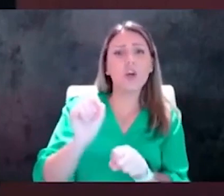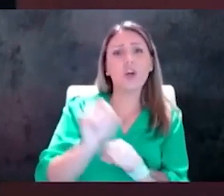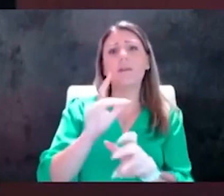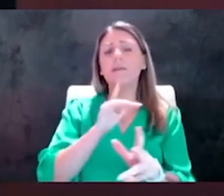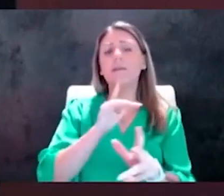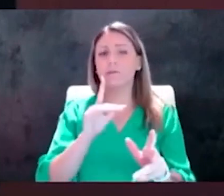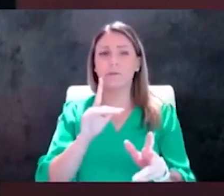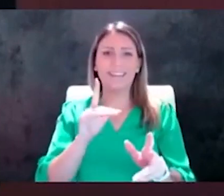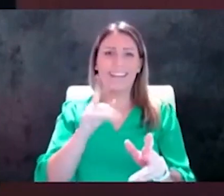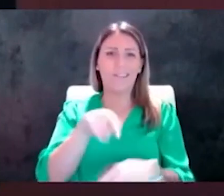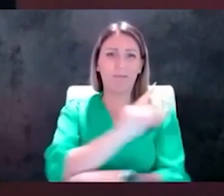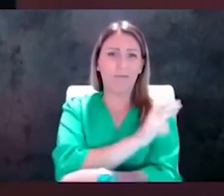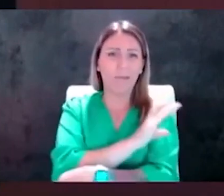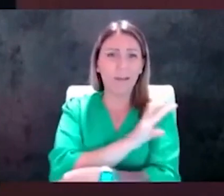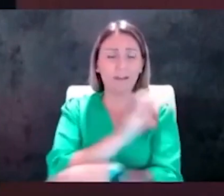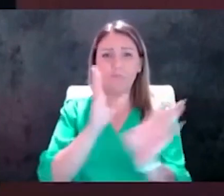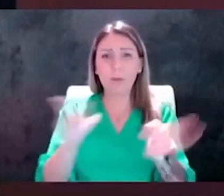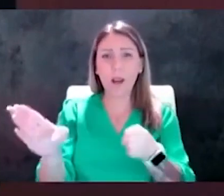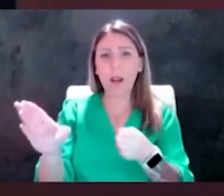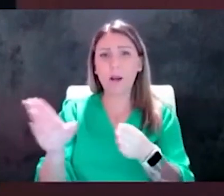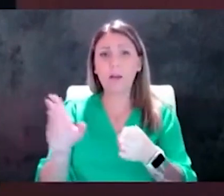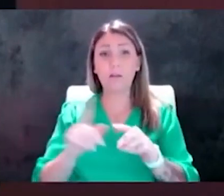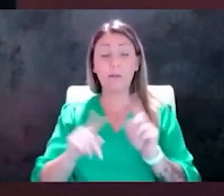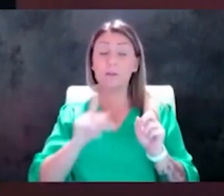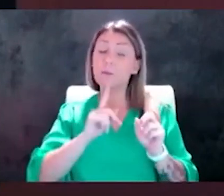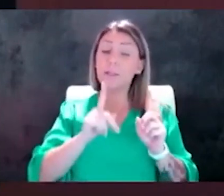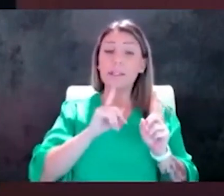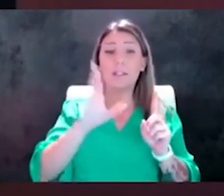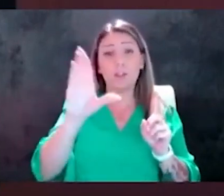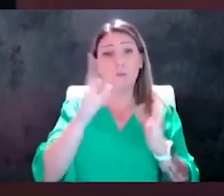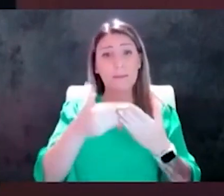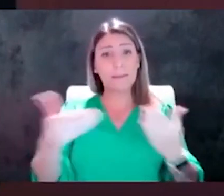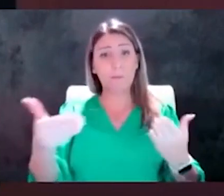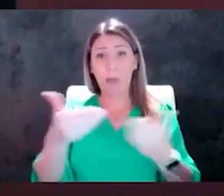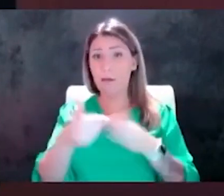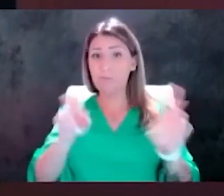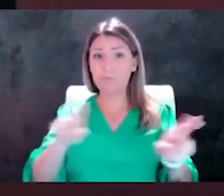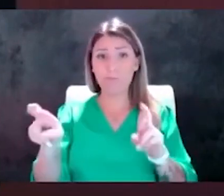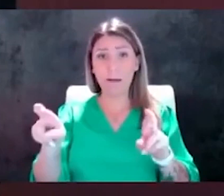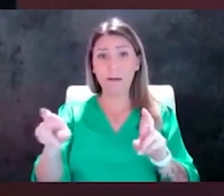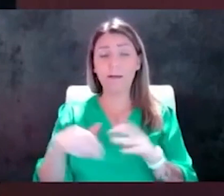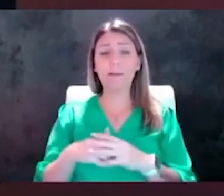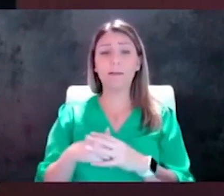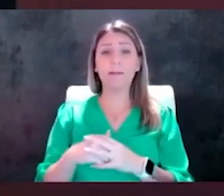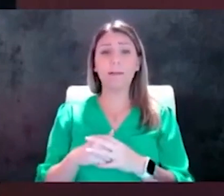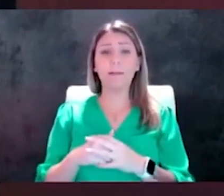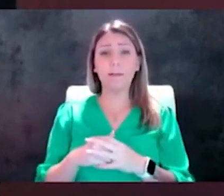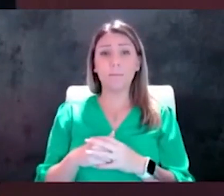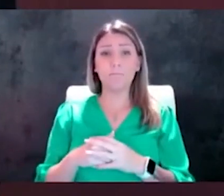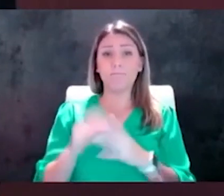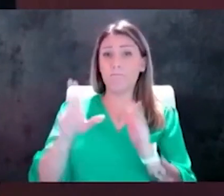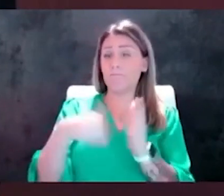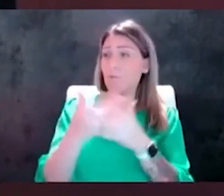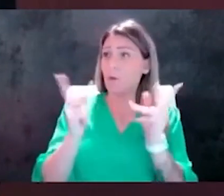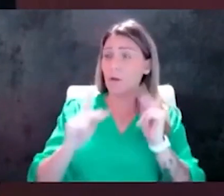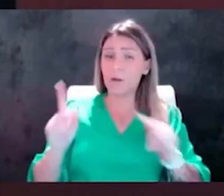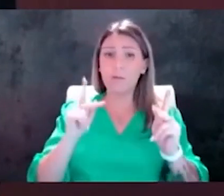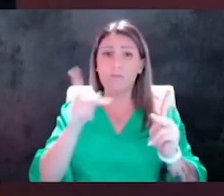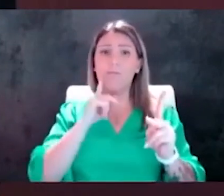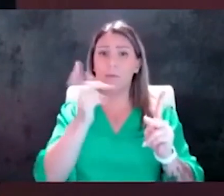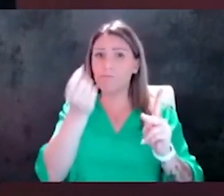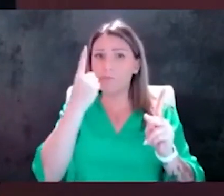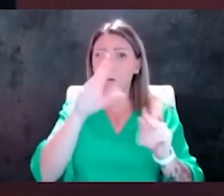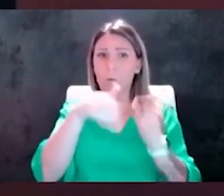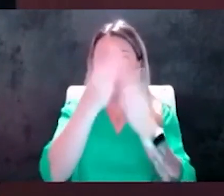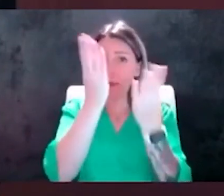it's really just been about making sure you had your supply chain in place, making sure that all the folks were well acquainted with the information around us so you could answer